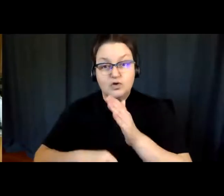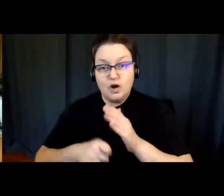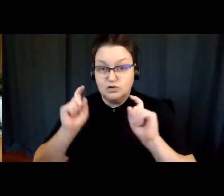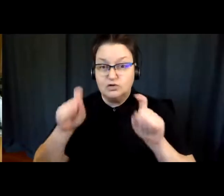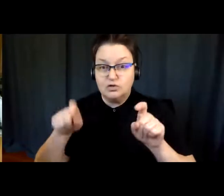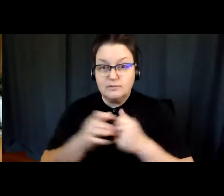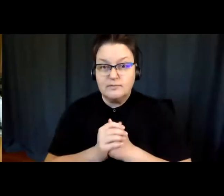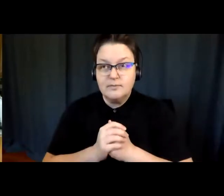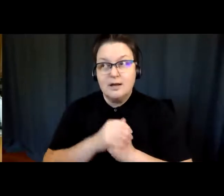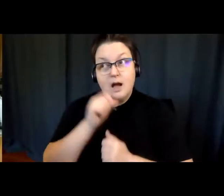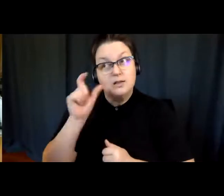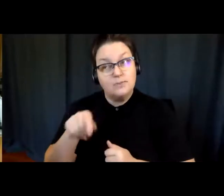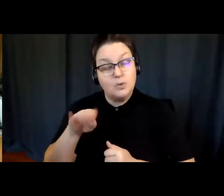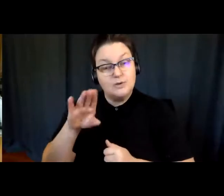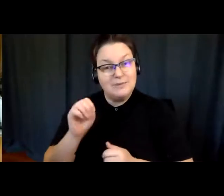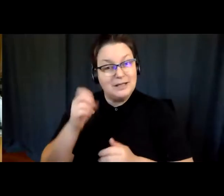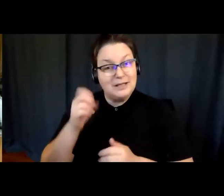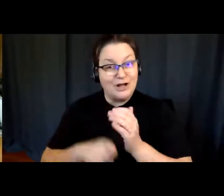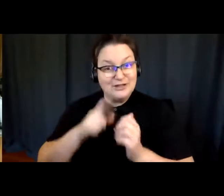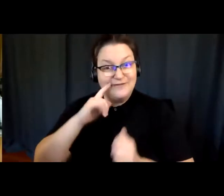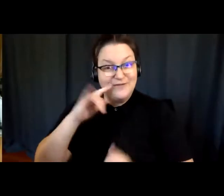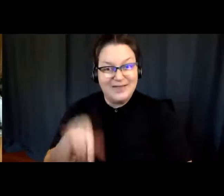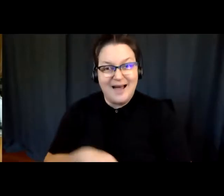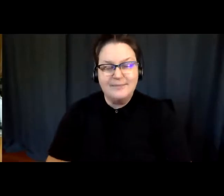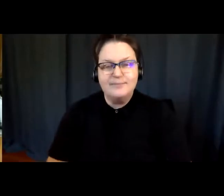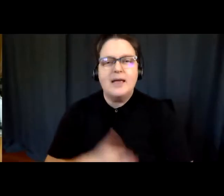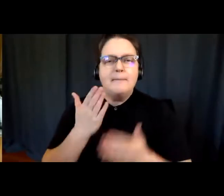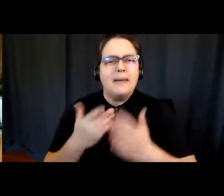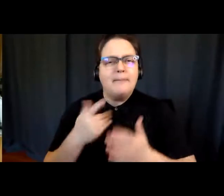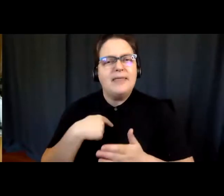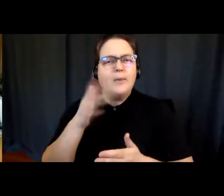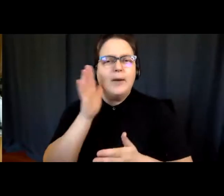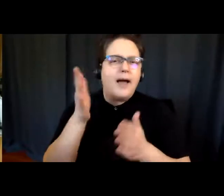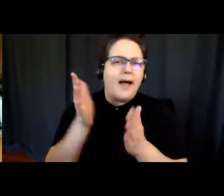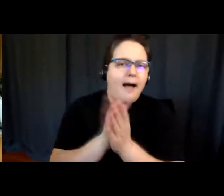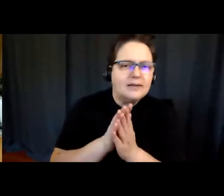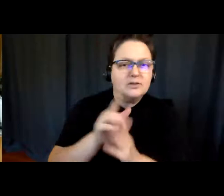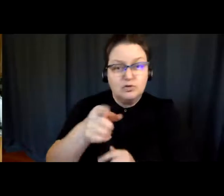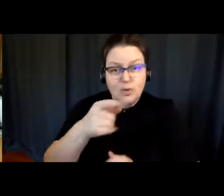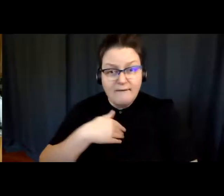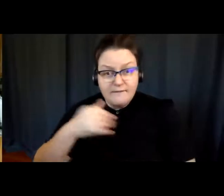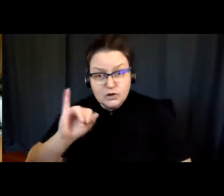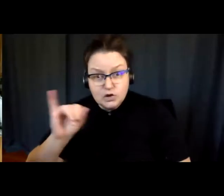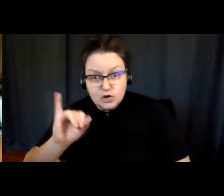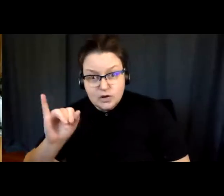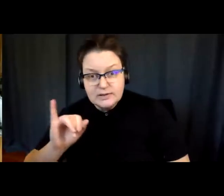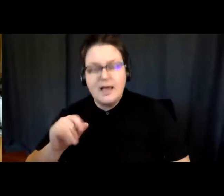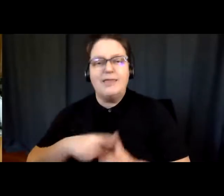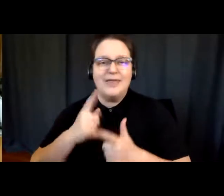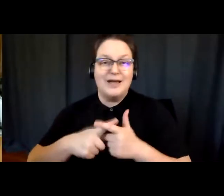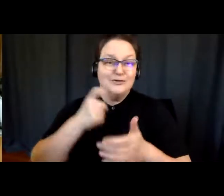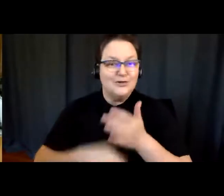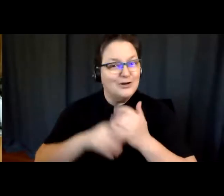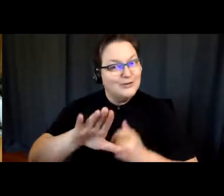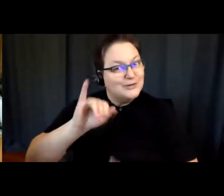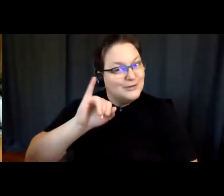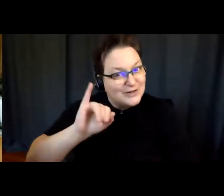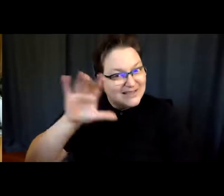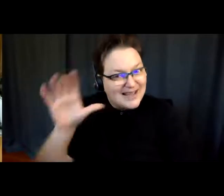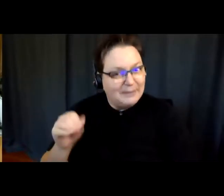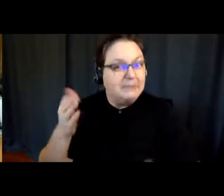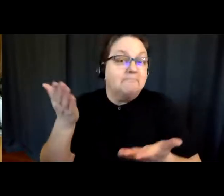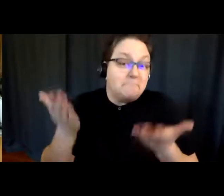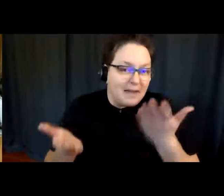They're not supposed to be charging. They may ask you if you have insurance and then charge your insurance company, but they